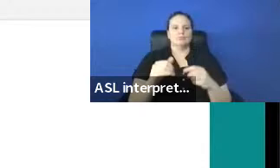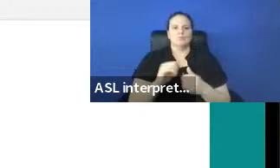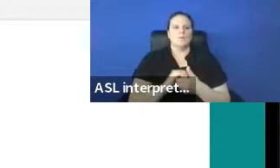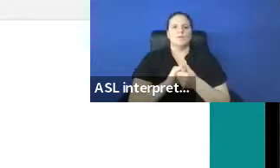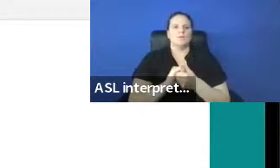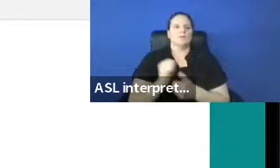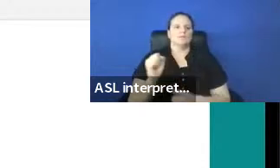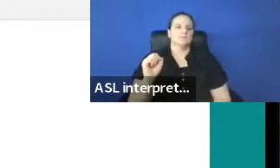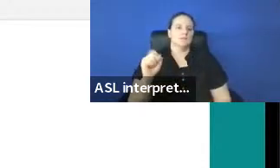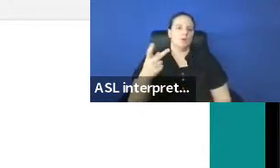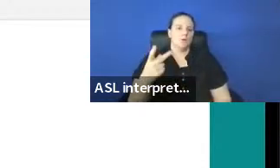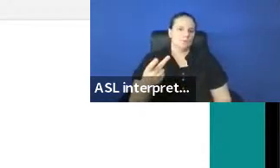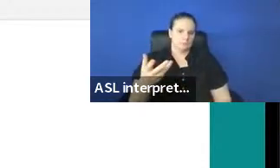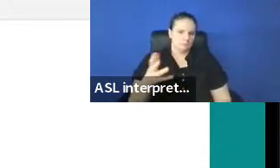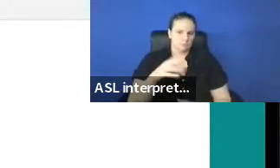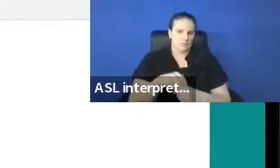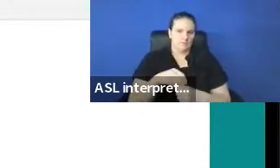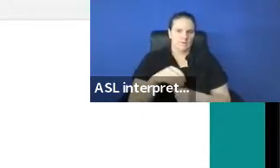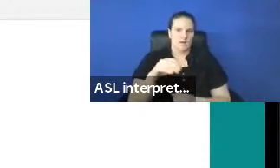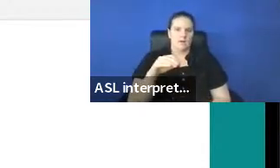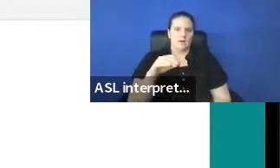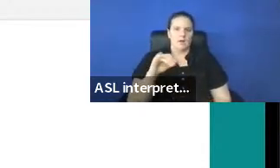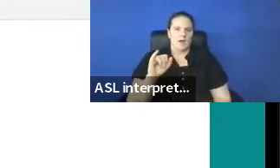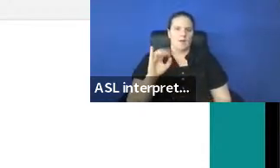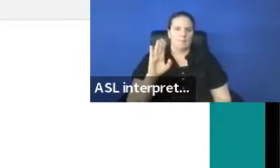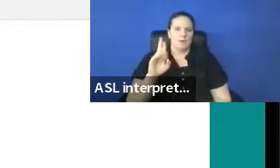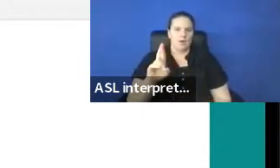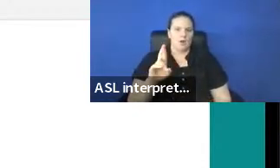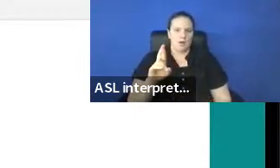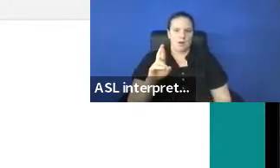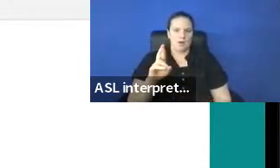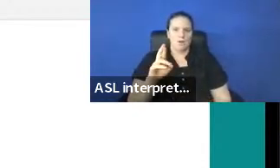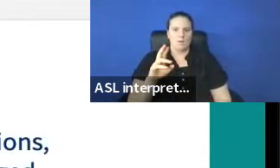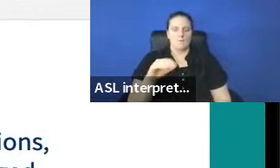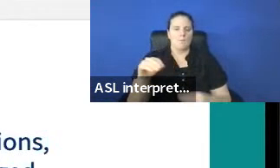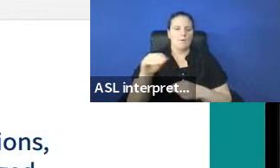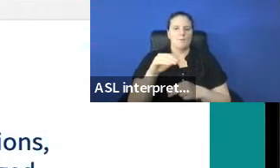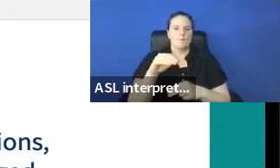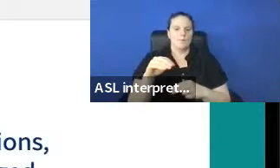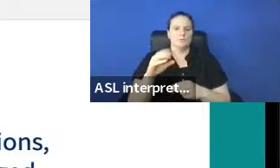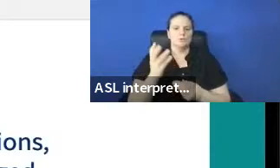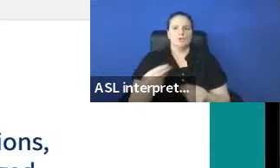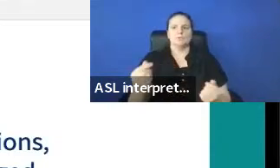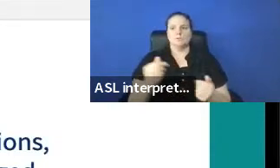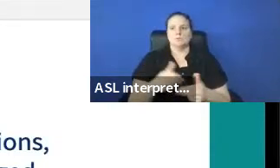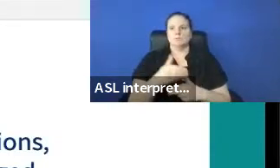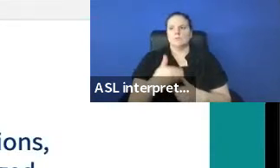stakeholders to refine the IVR multimodal solution. Next slide.